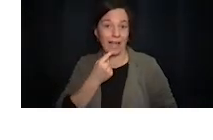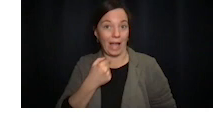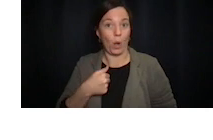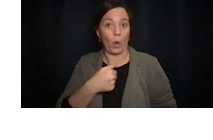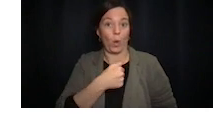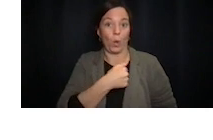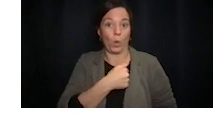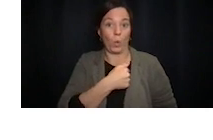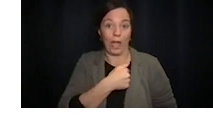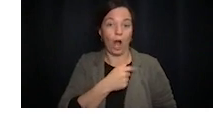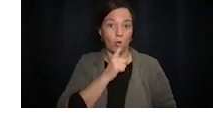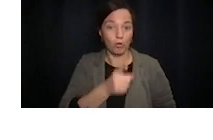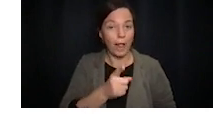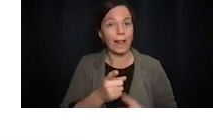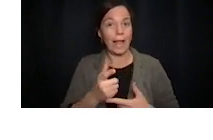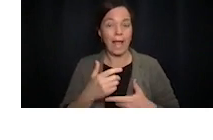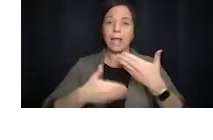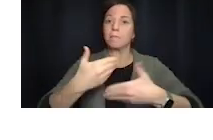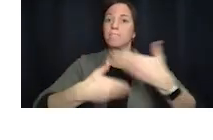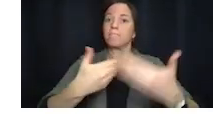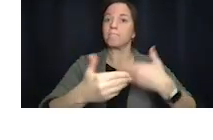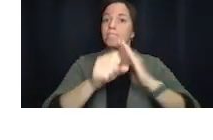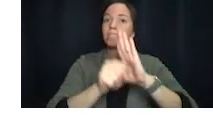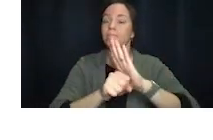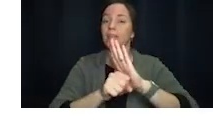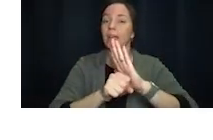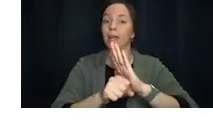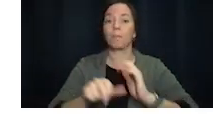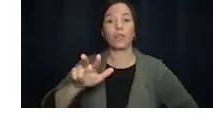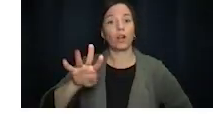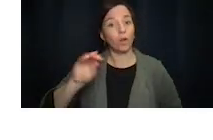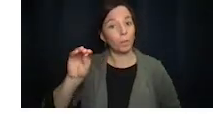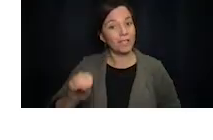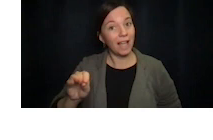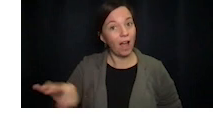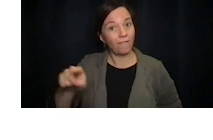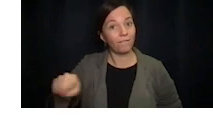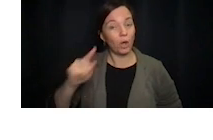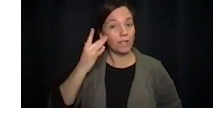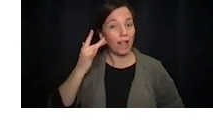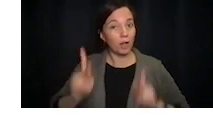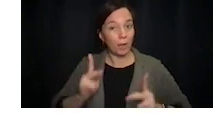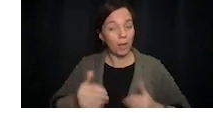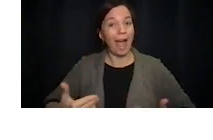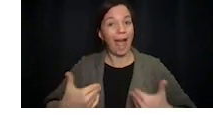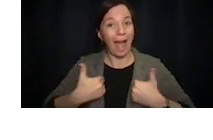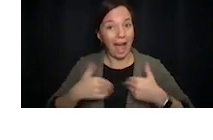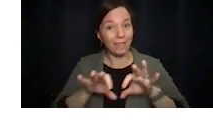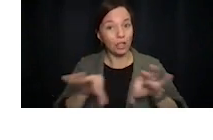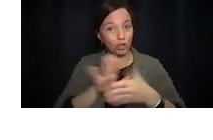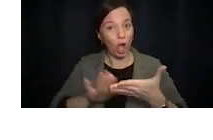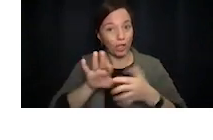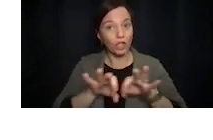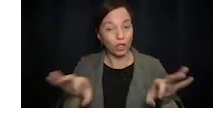forerunners, very progressive state, only 34% of Californians have a college degree. And that's a gap that we need to close. We know from the